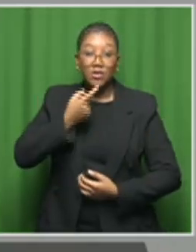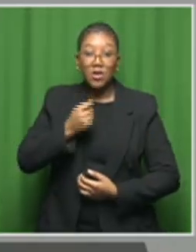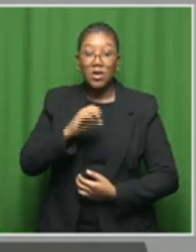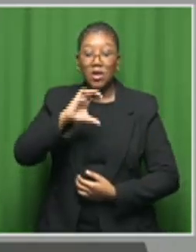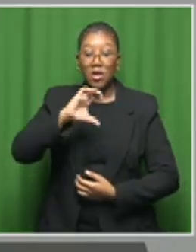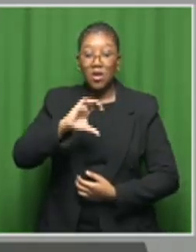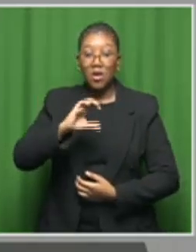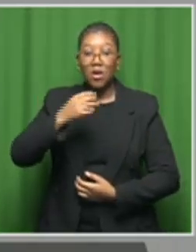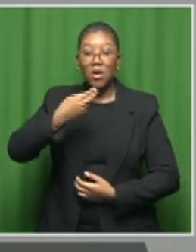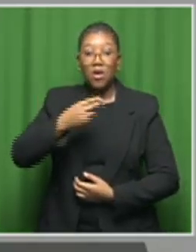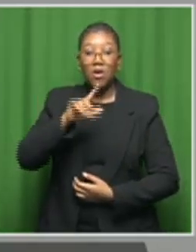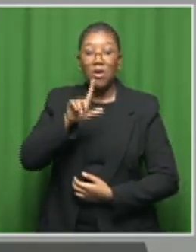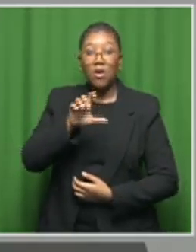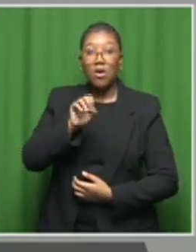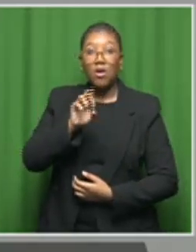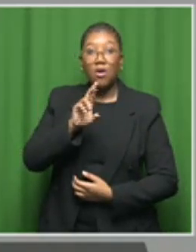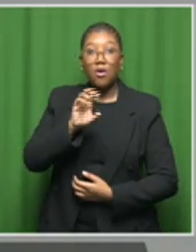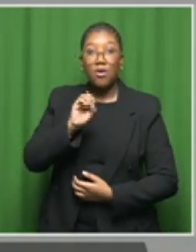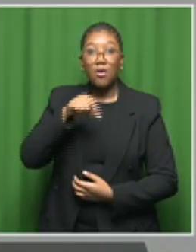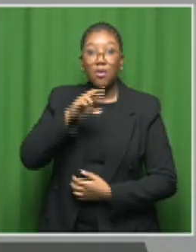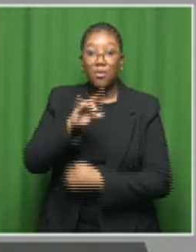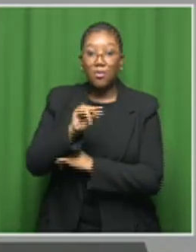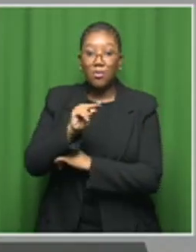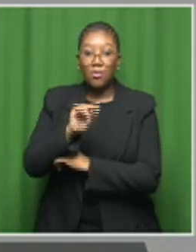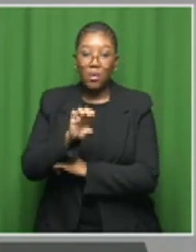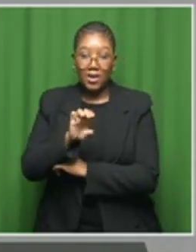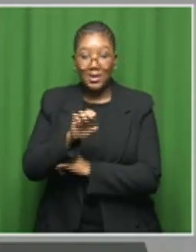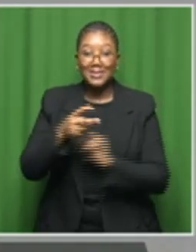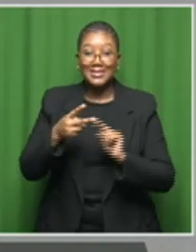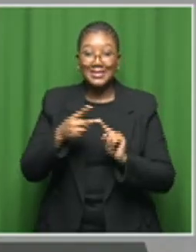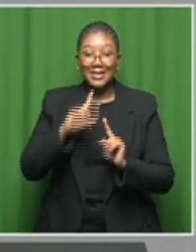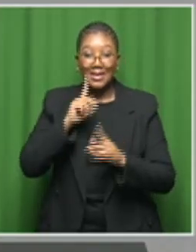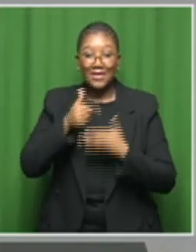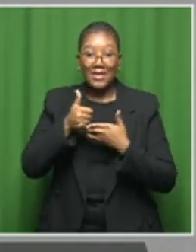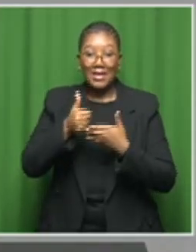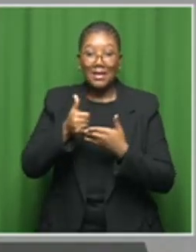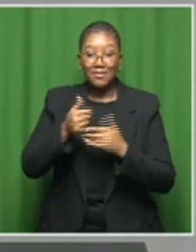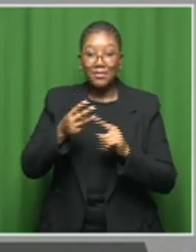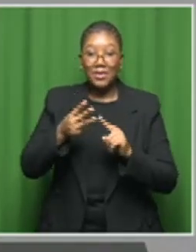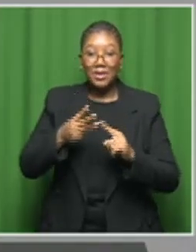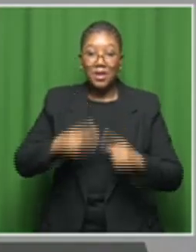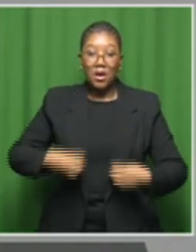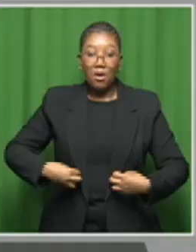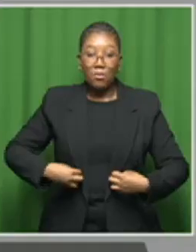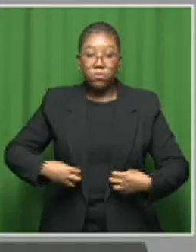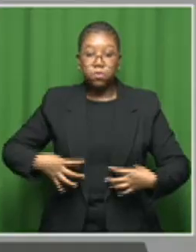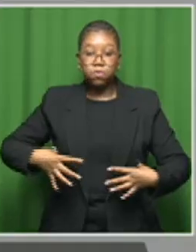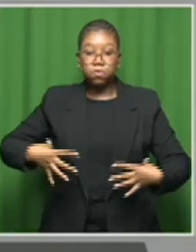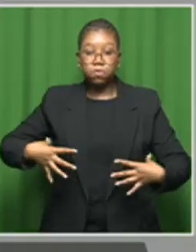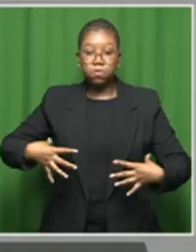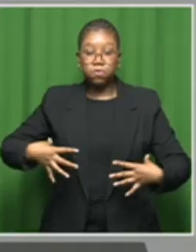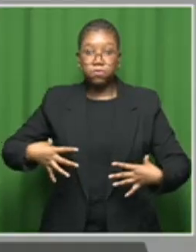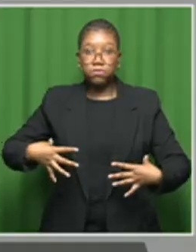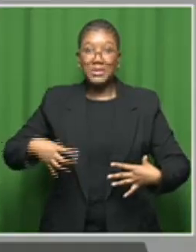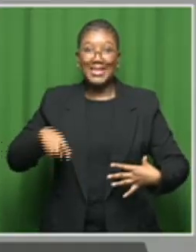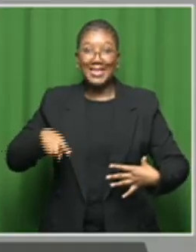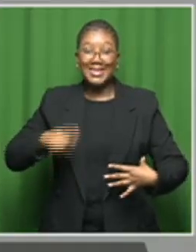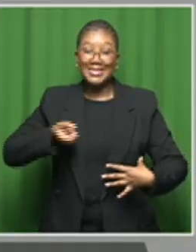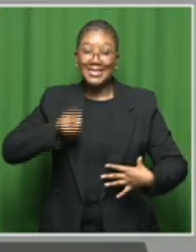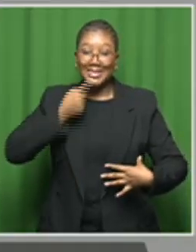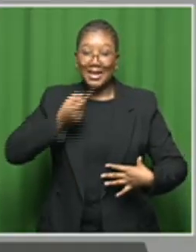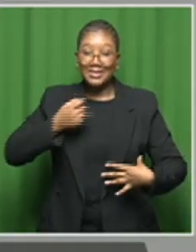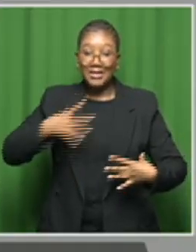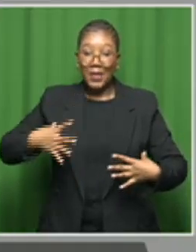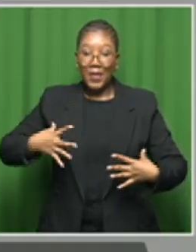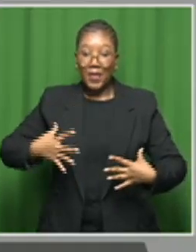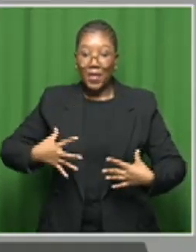from the COVID days. And anti-inflammatories is another option, and steroids. Steroids